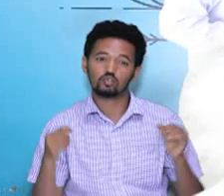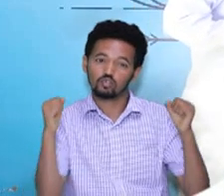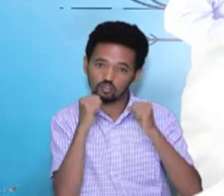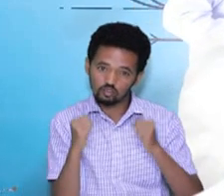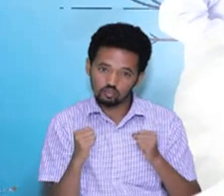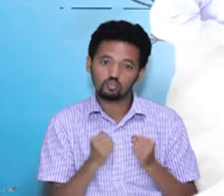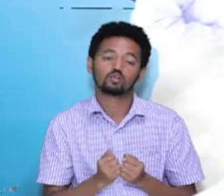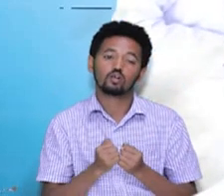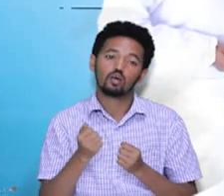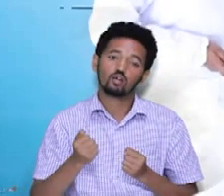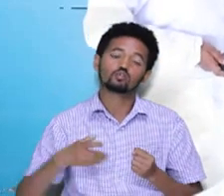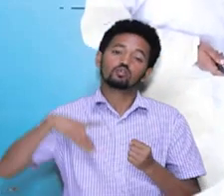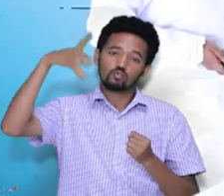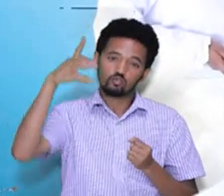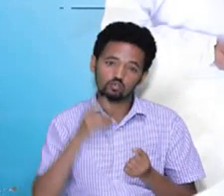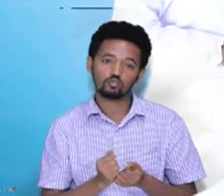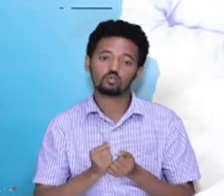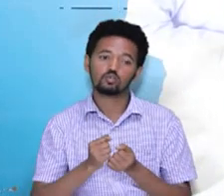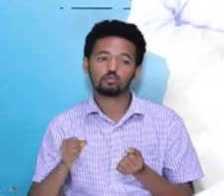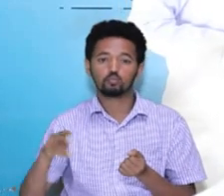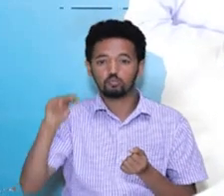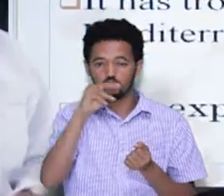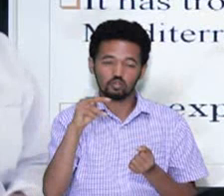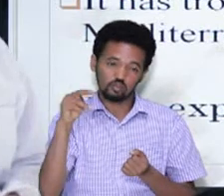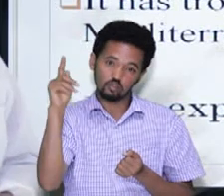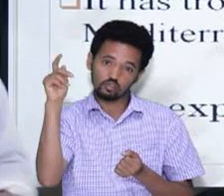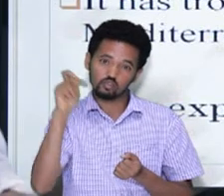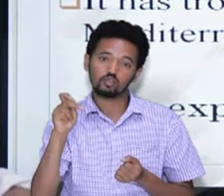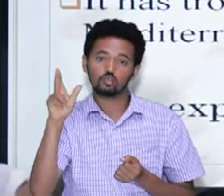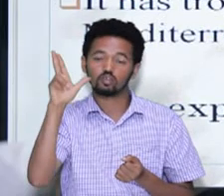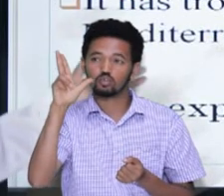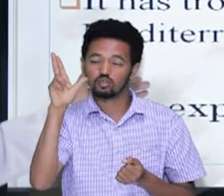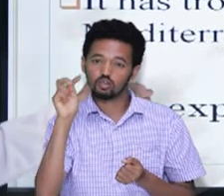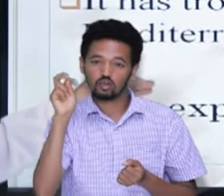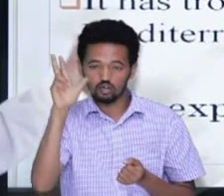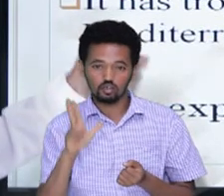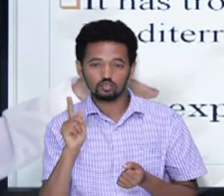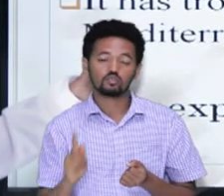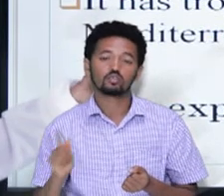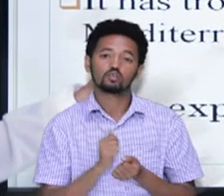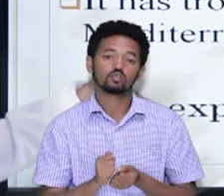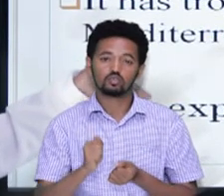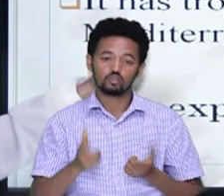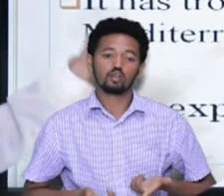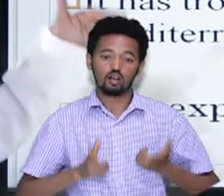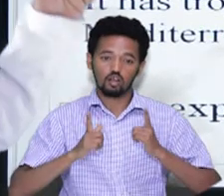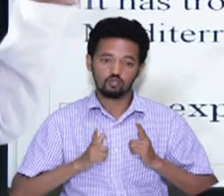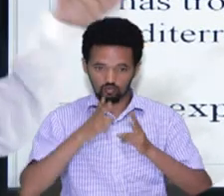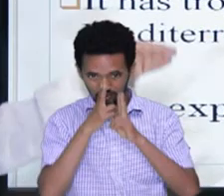desert, alpine, and Mediterranean climates. Life expectancy